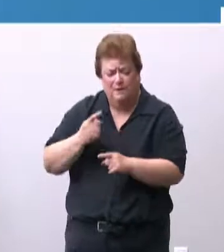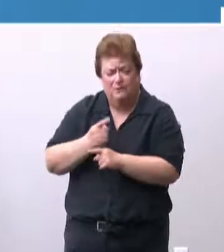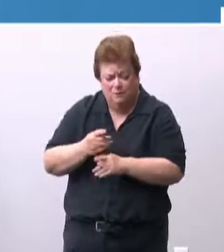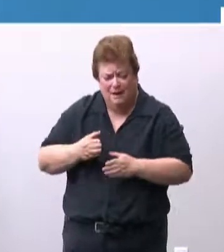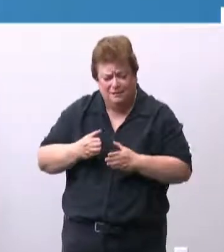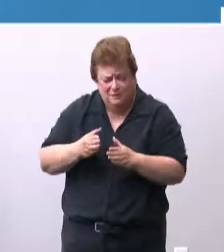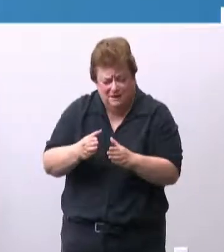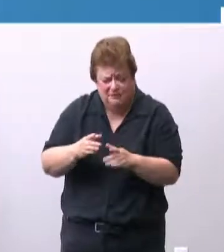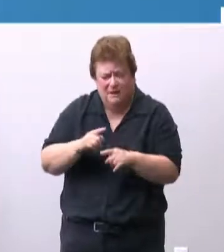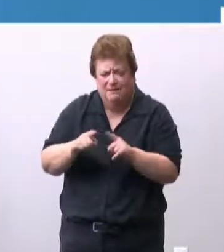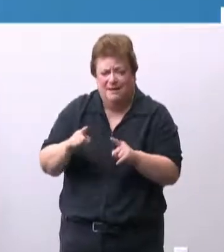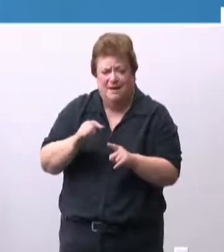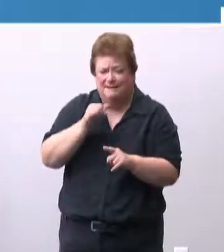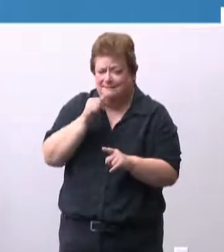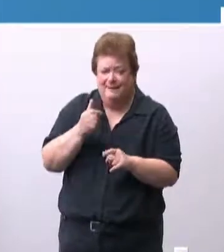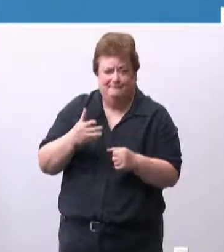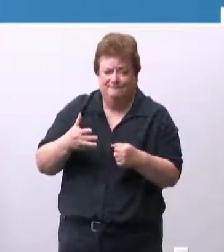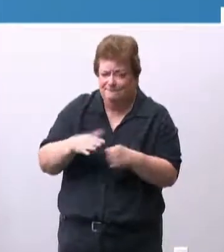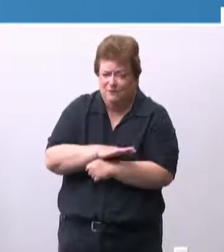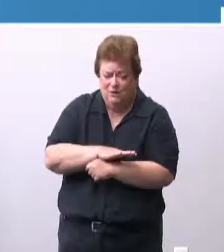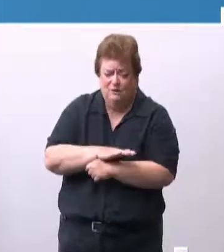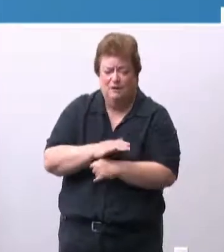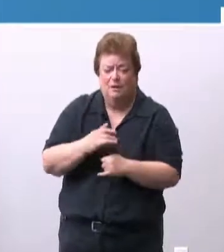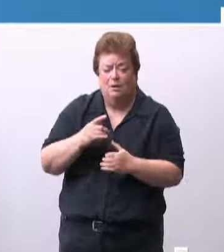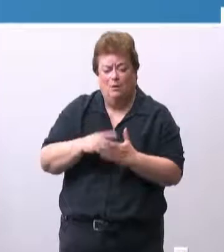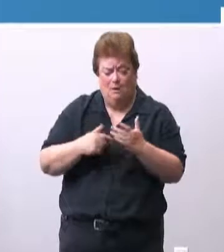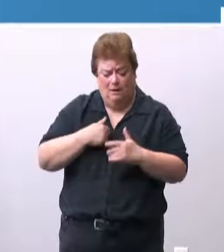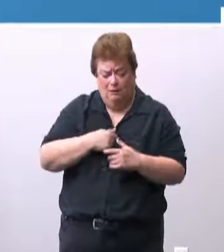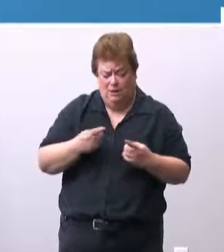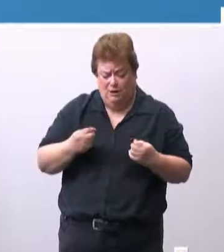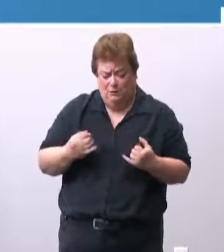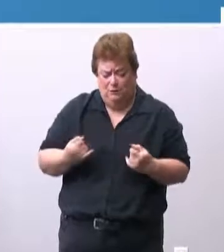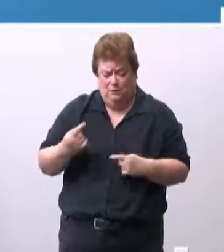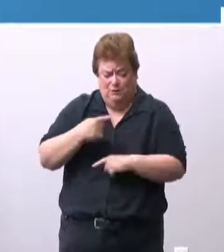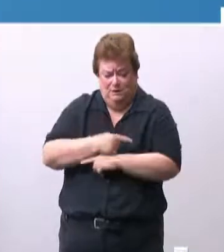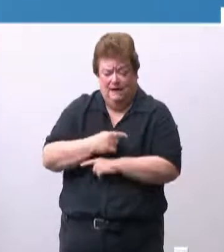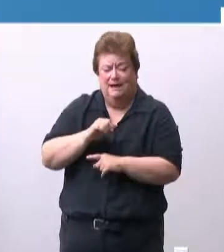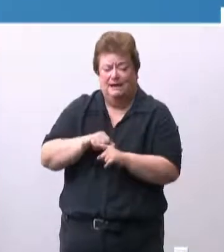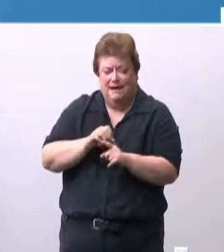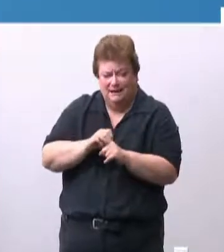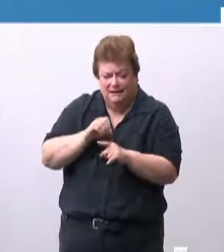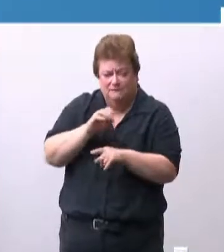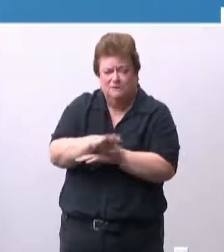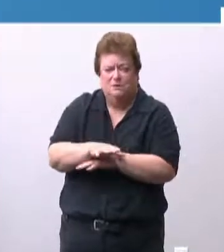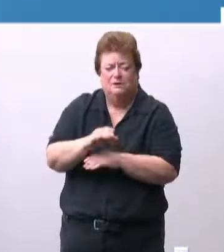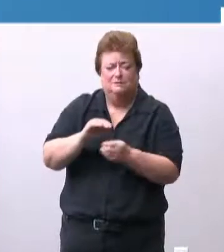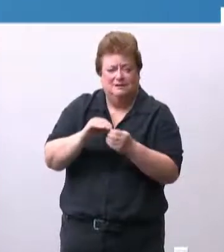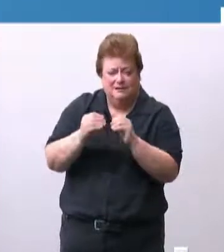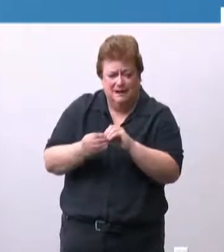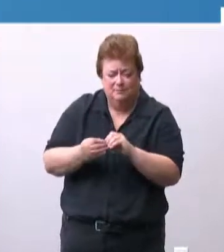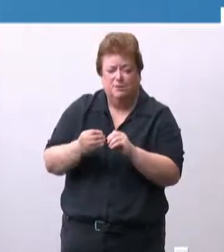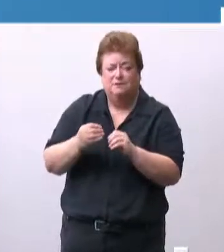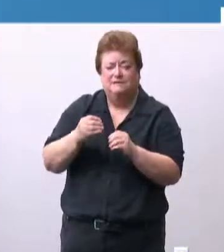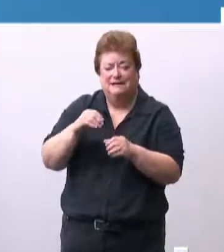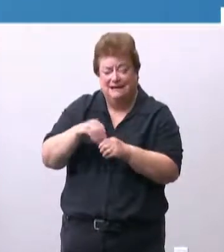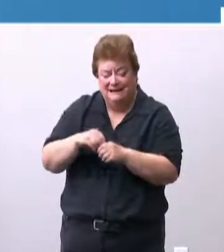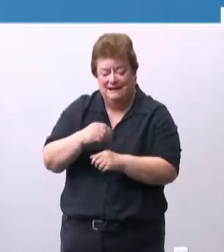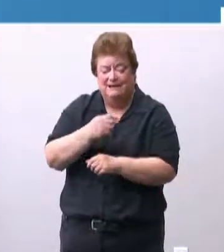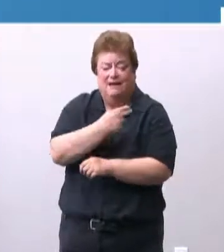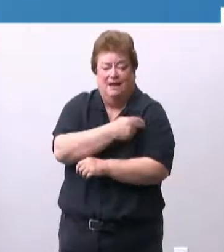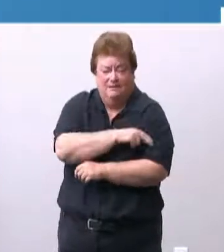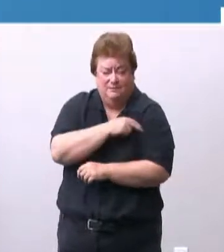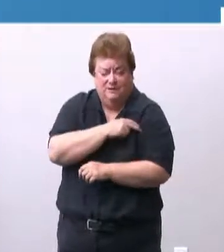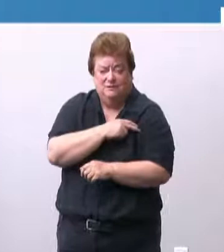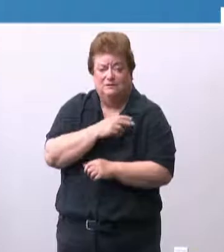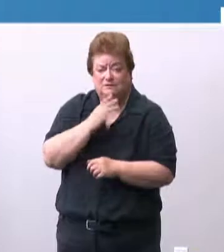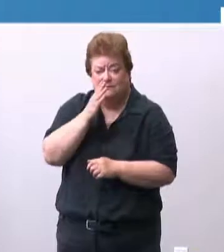The choices we make today can directly influence the number of cases and hospitalizations we'll see in the weeks to come.